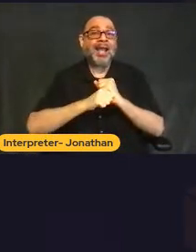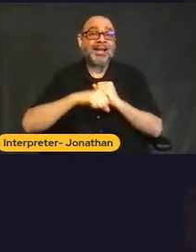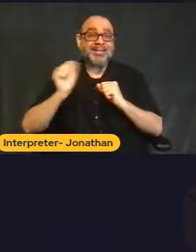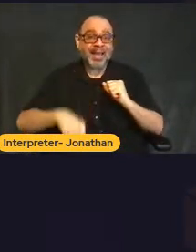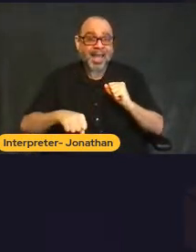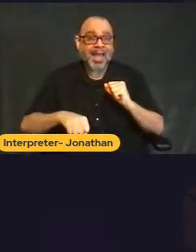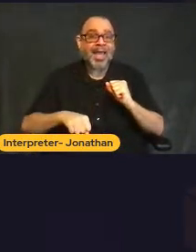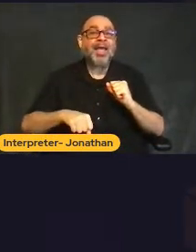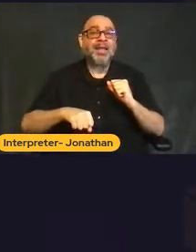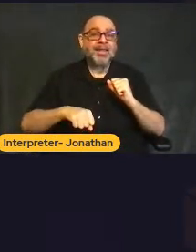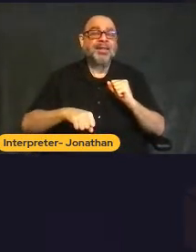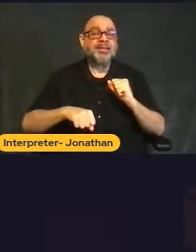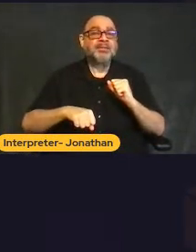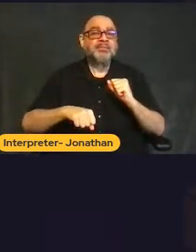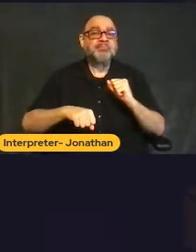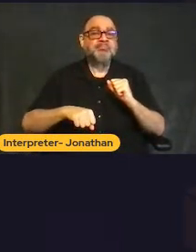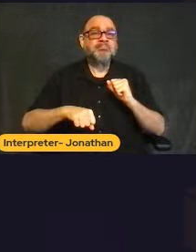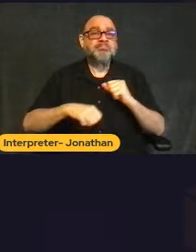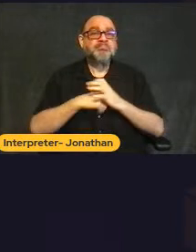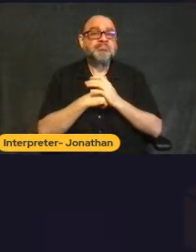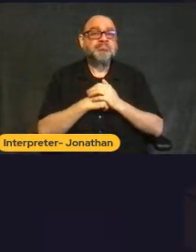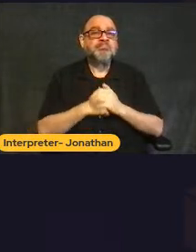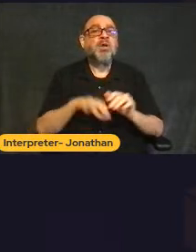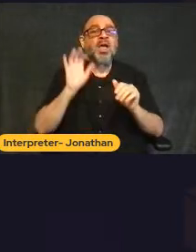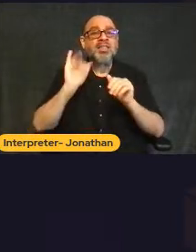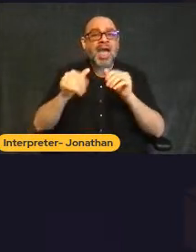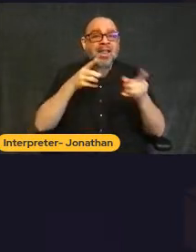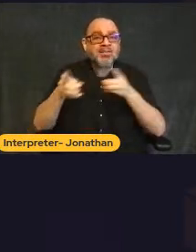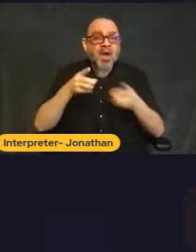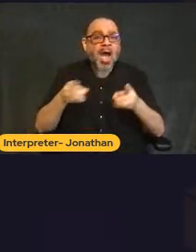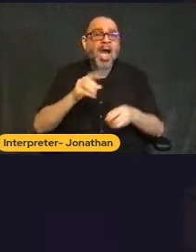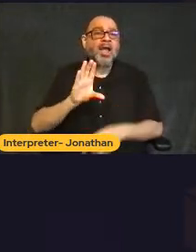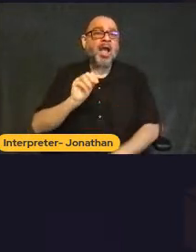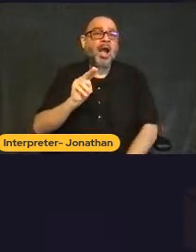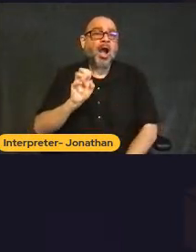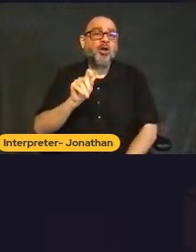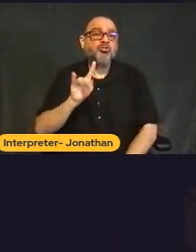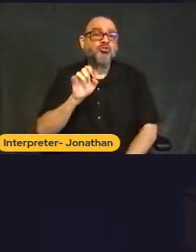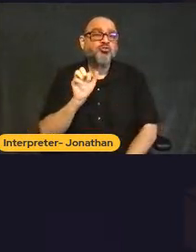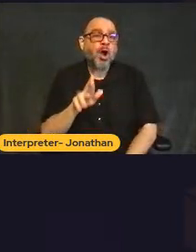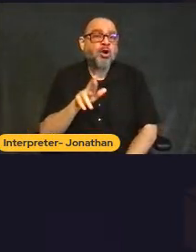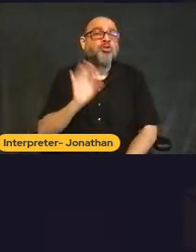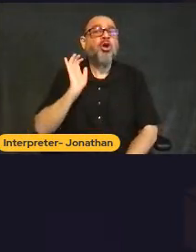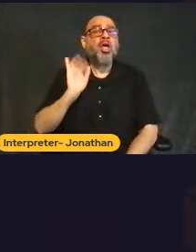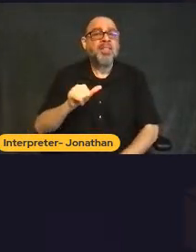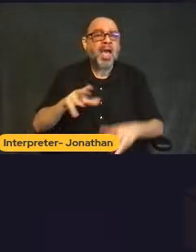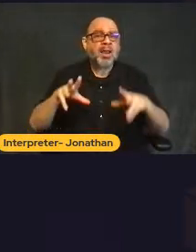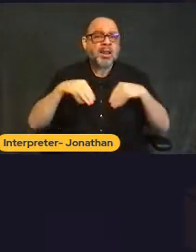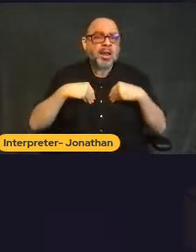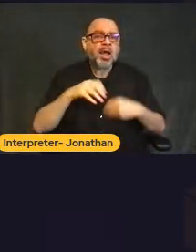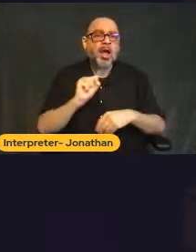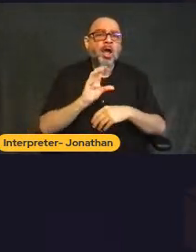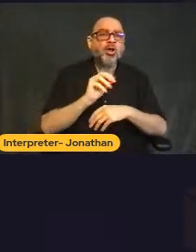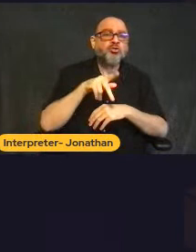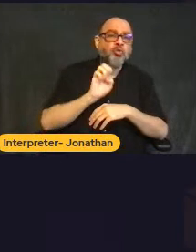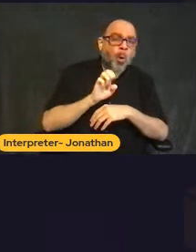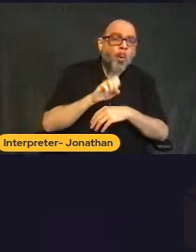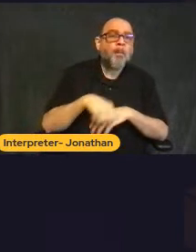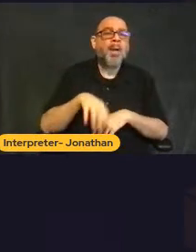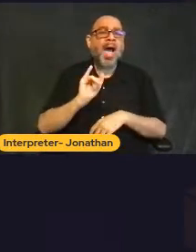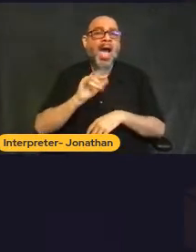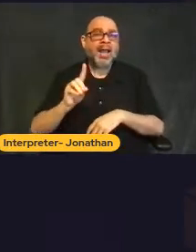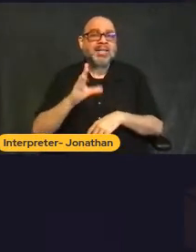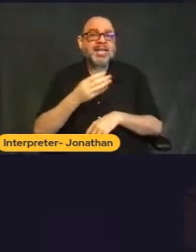class. We define a constructor that accepts scope, ID, and props, and then